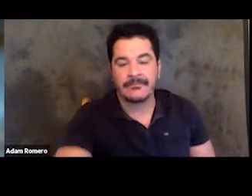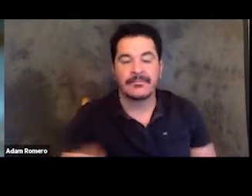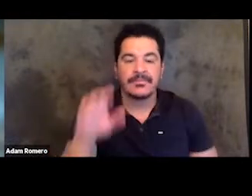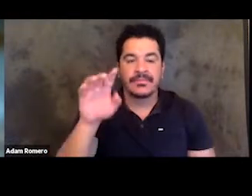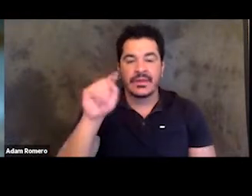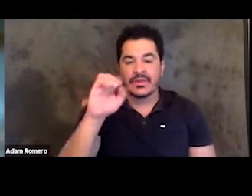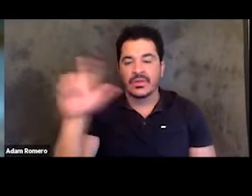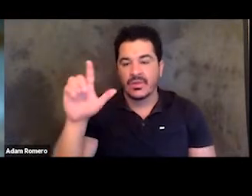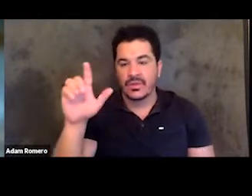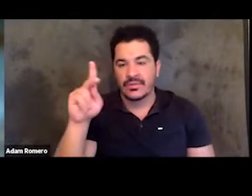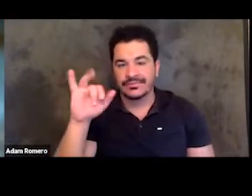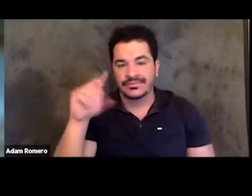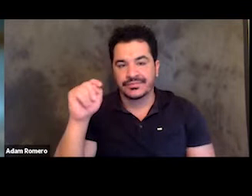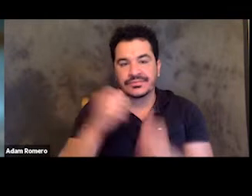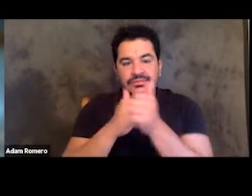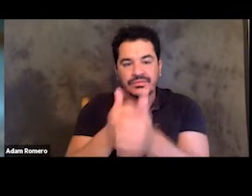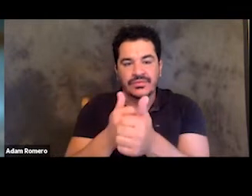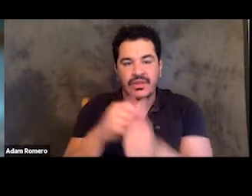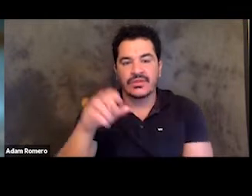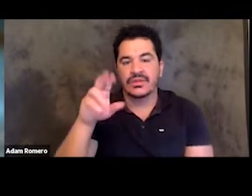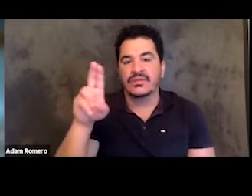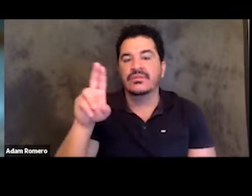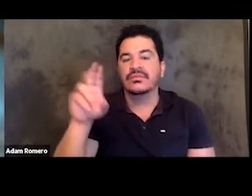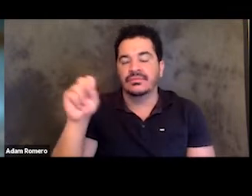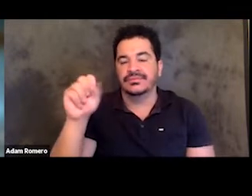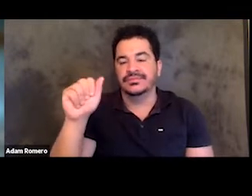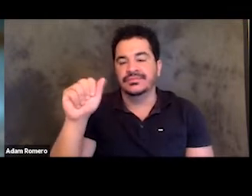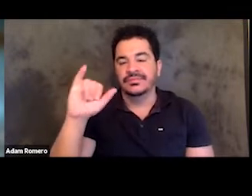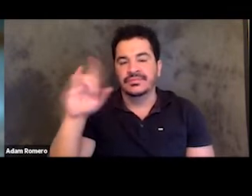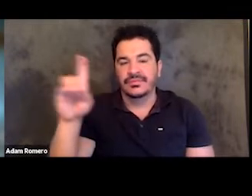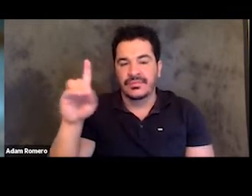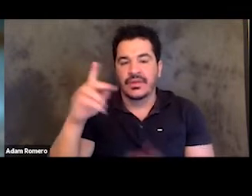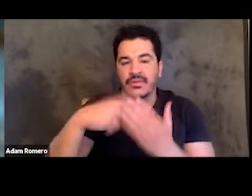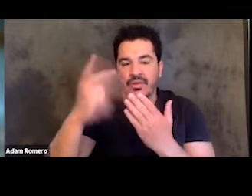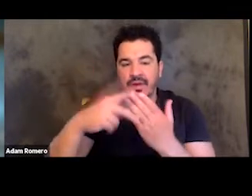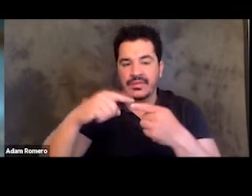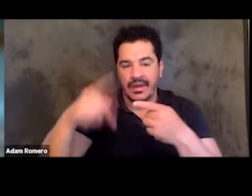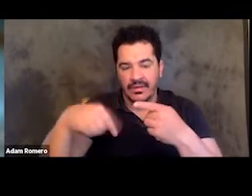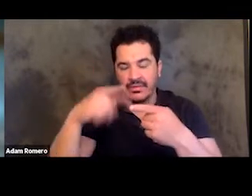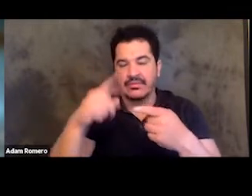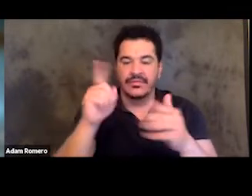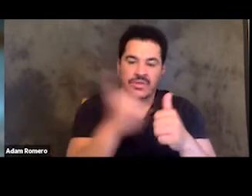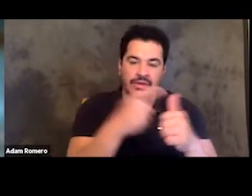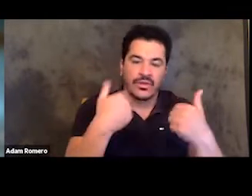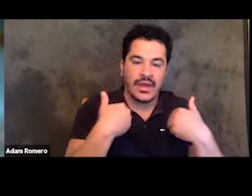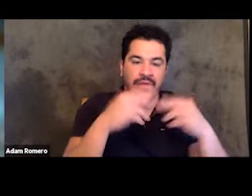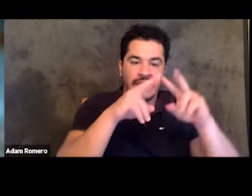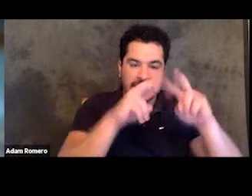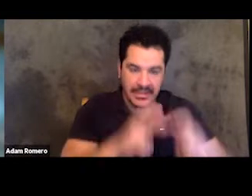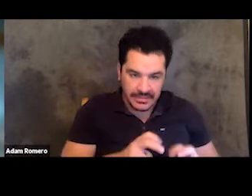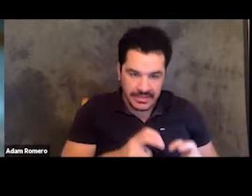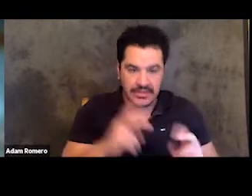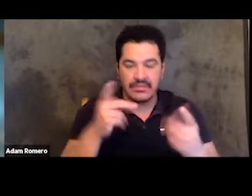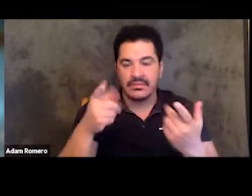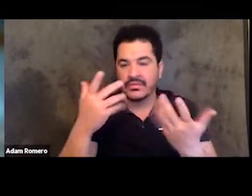the USAID program cycle. We have, first you start out with your assessment. Once you've collected the information about